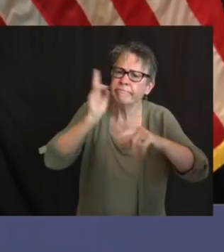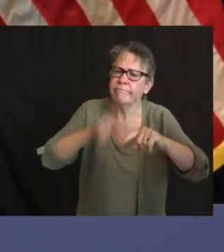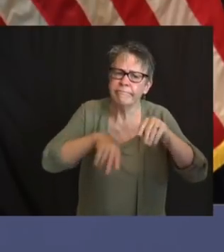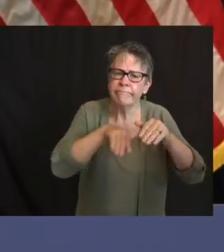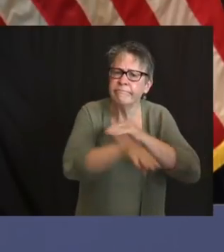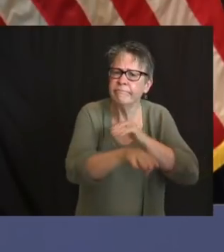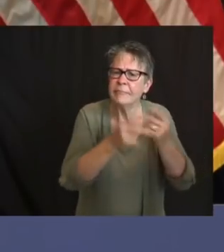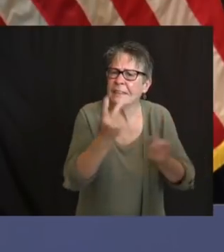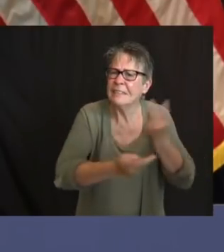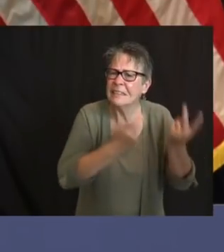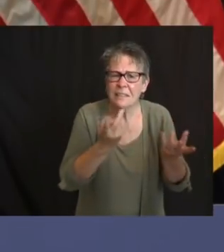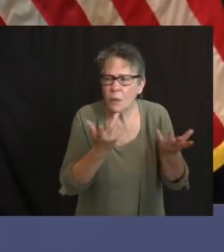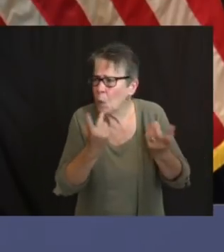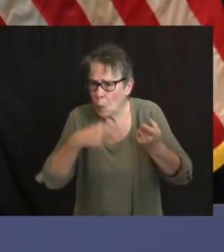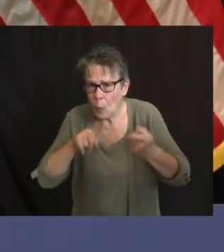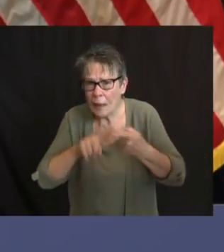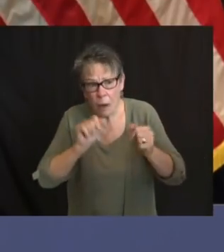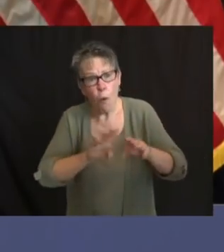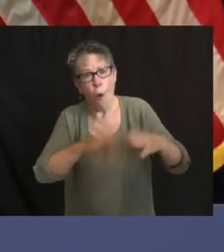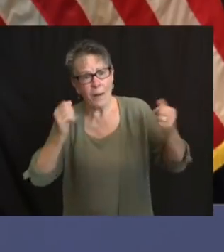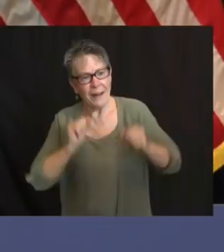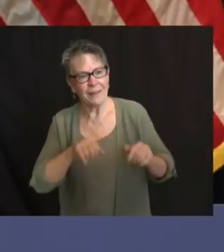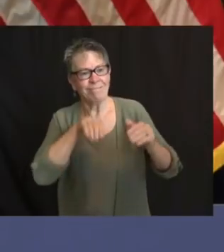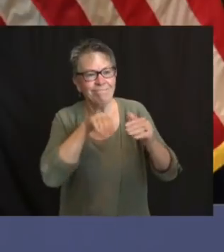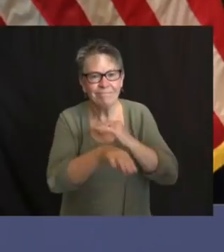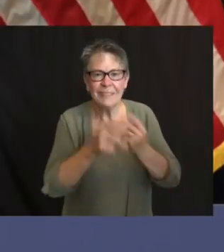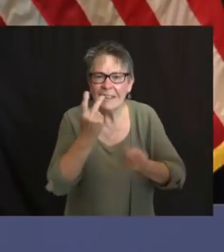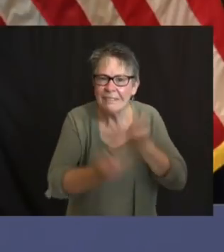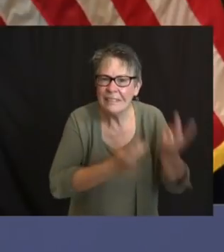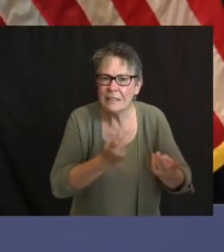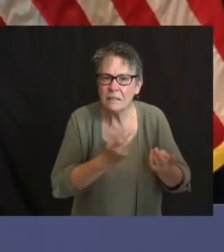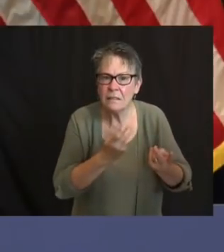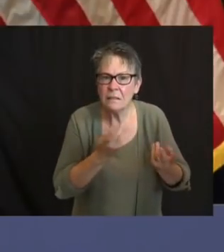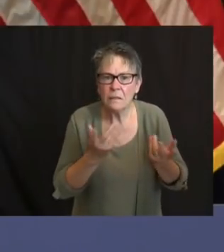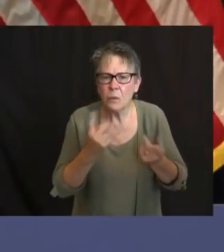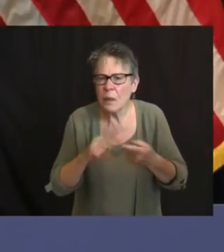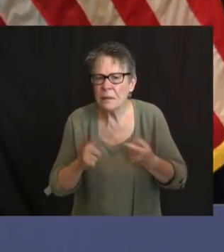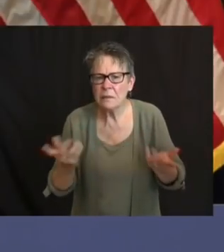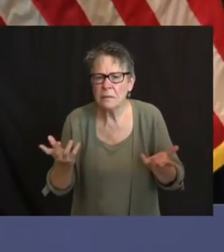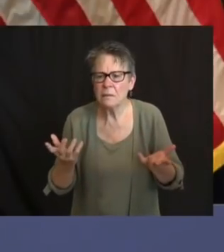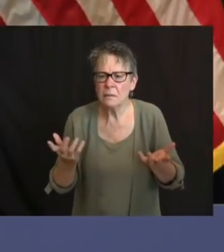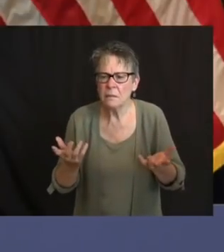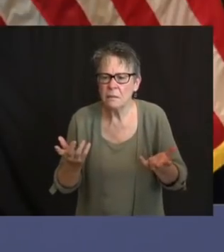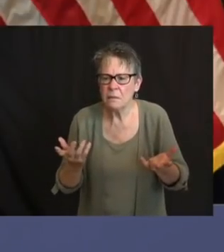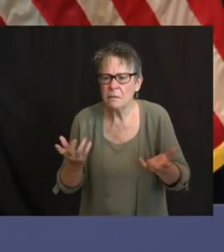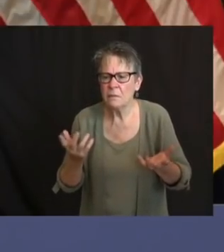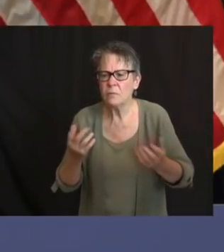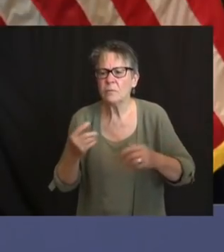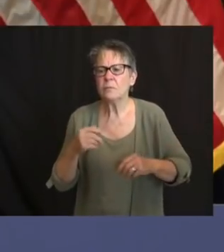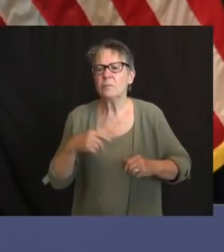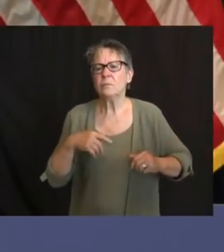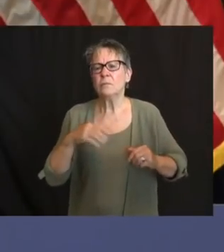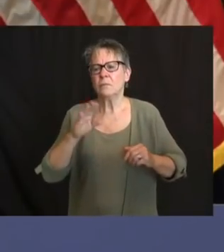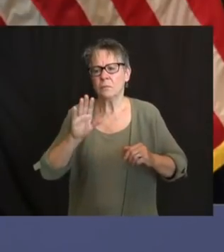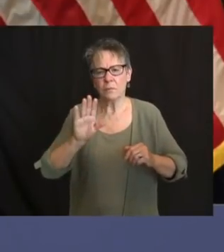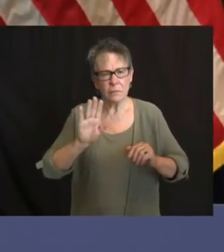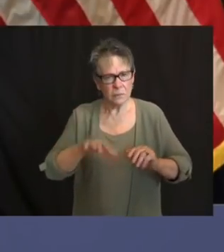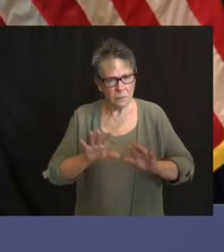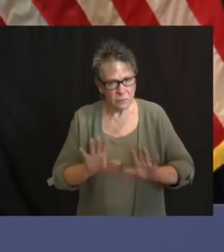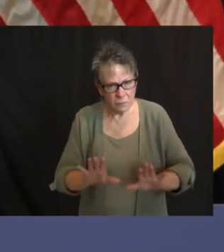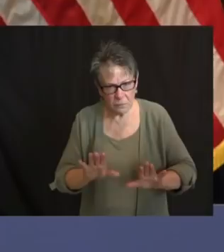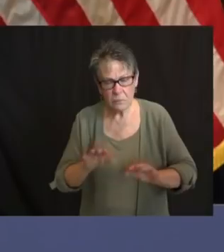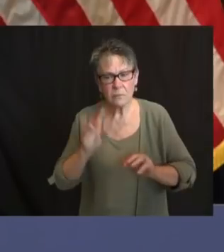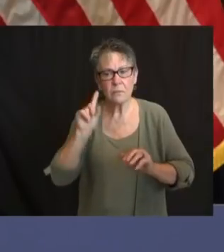a huge burden of moral suasion on folks to answer the phone and cooperate. Is that an accurate? Matt's